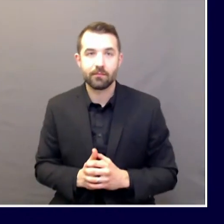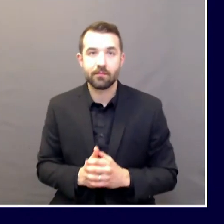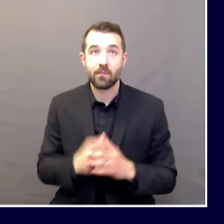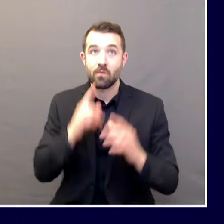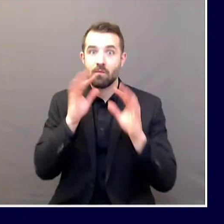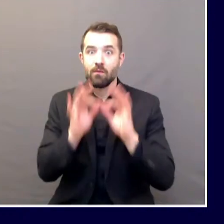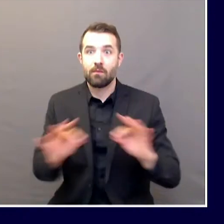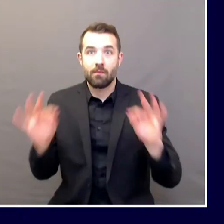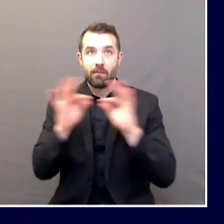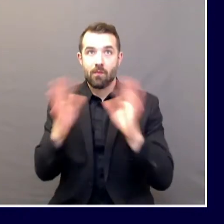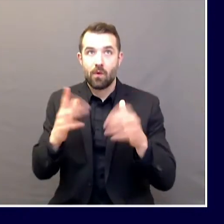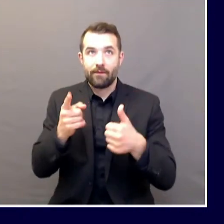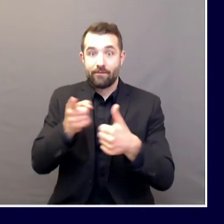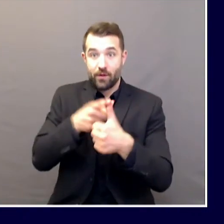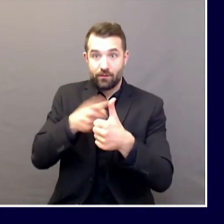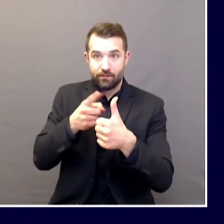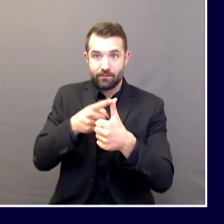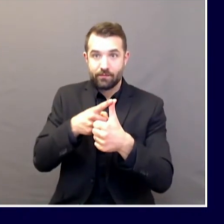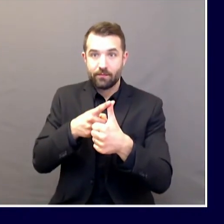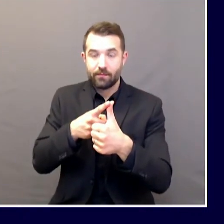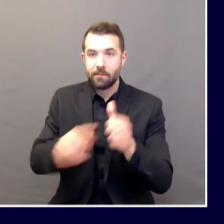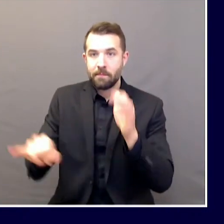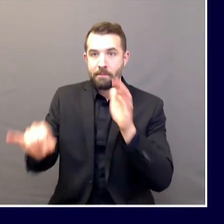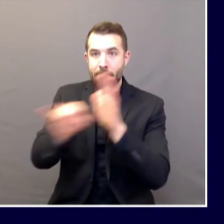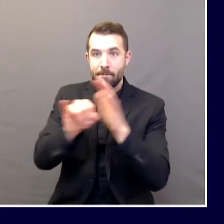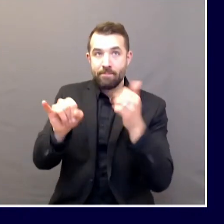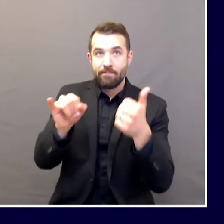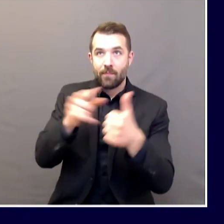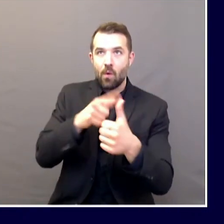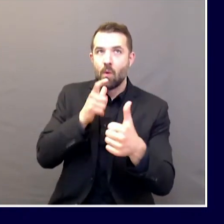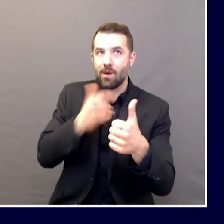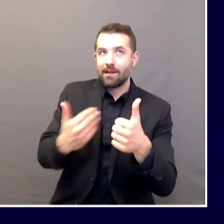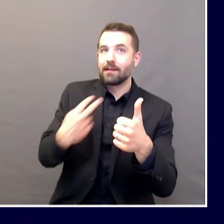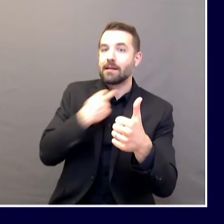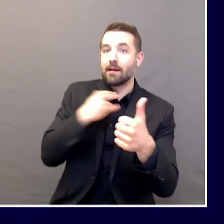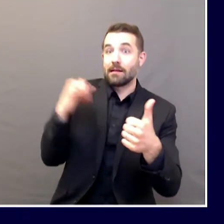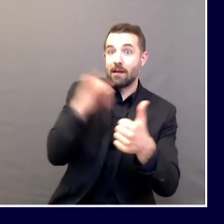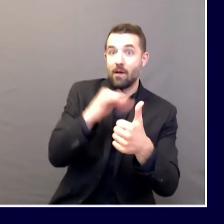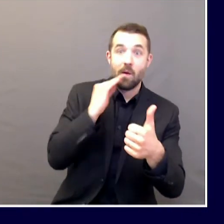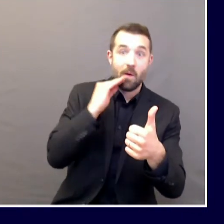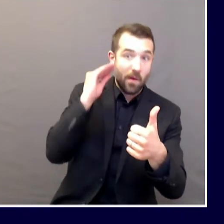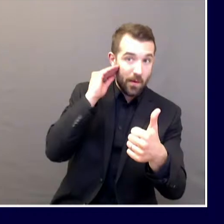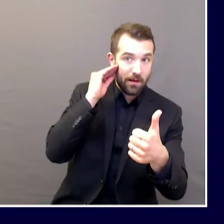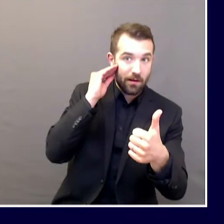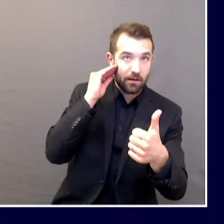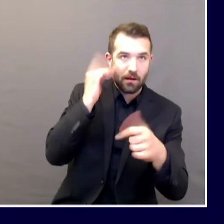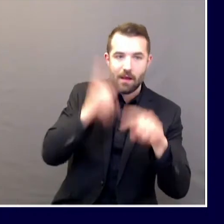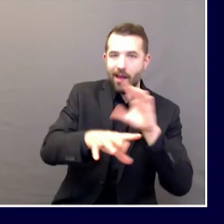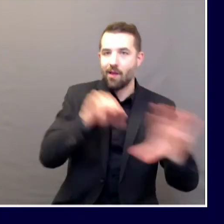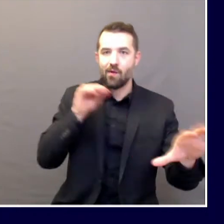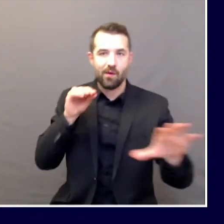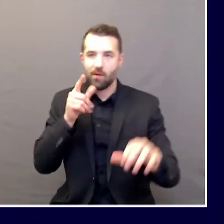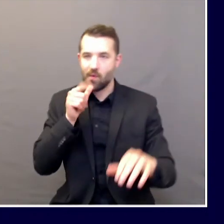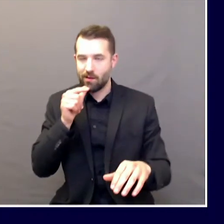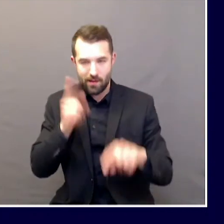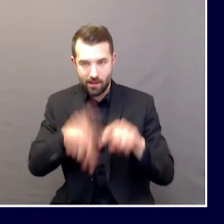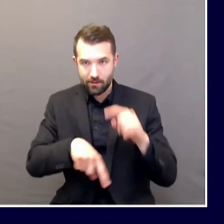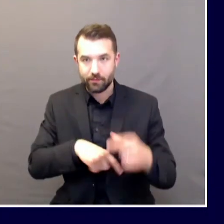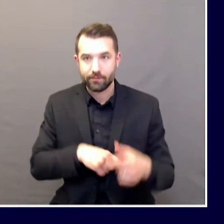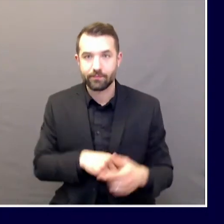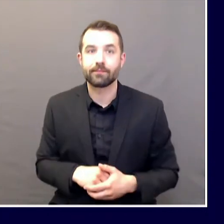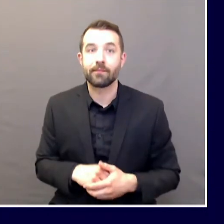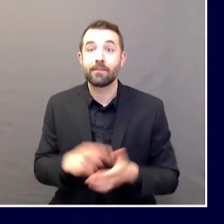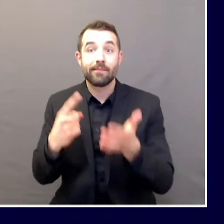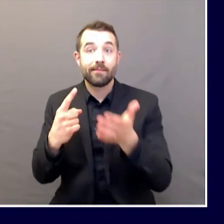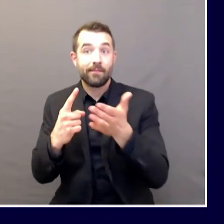a homebound Mainer senior that may be eligible or need vaccination. In some cases, we get referrals from primary care